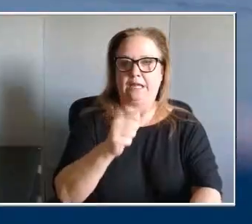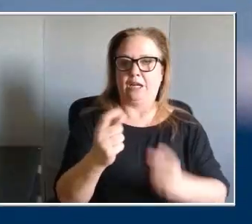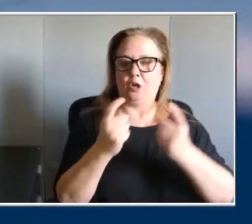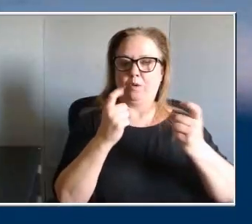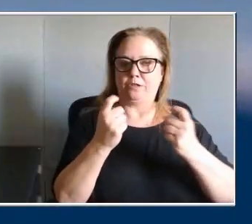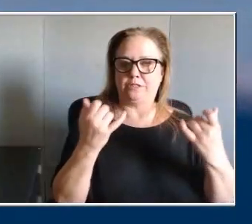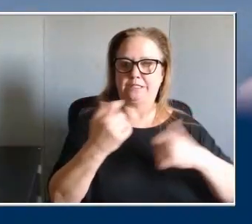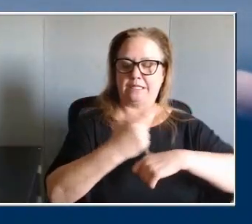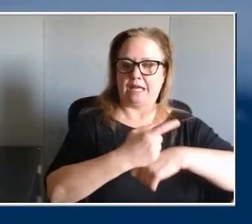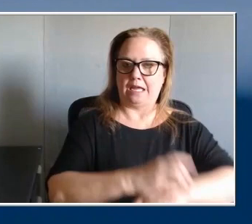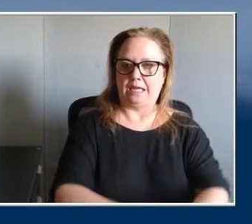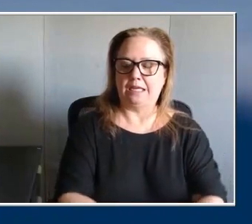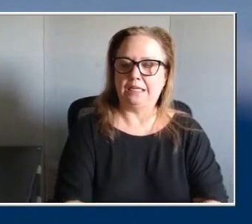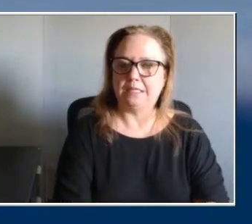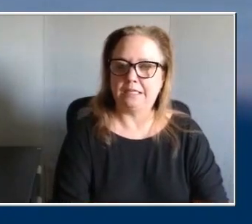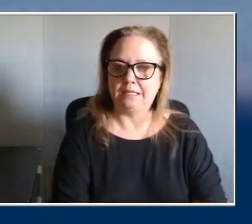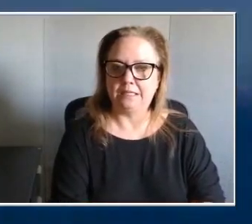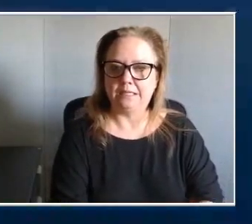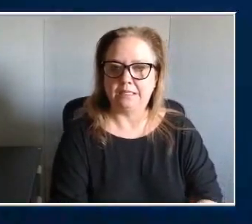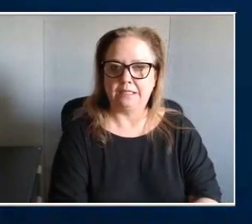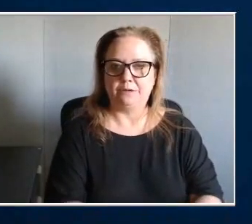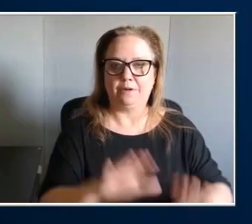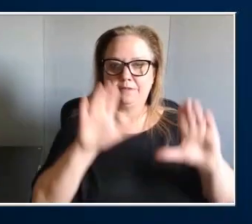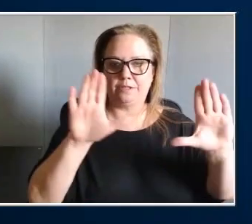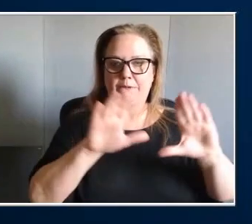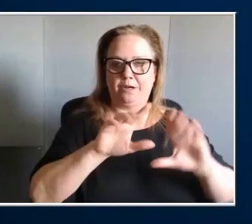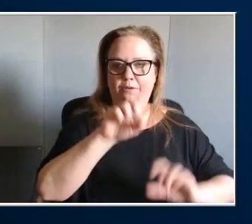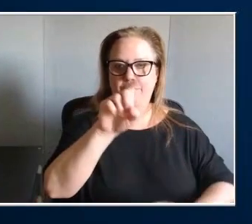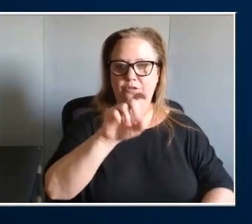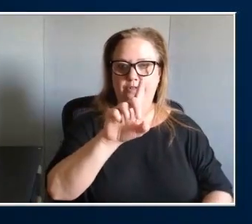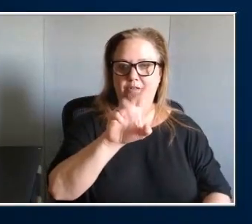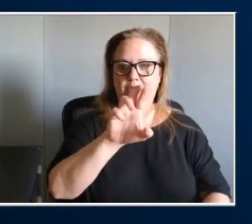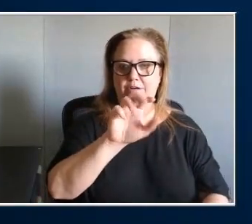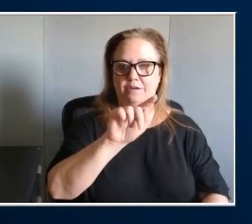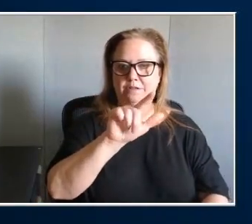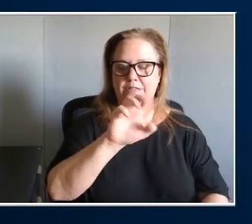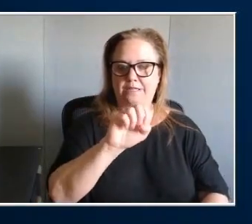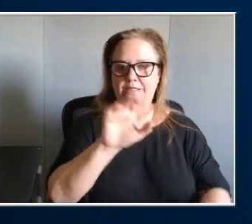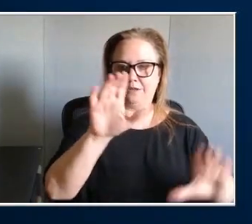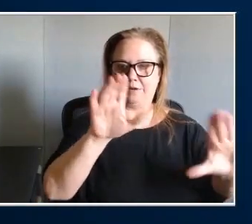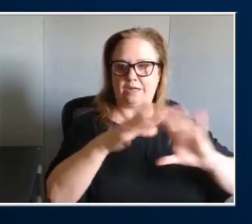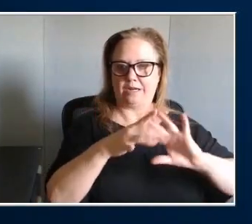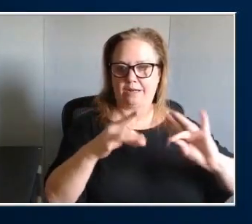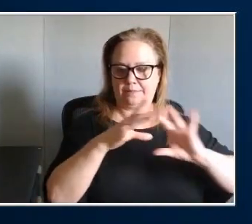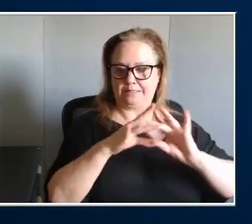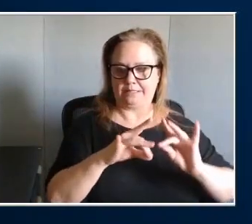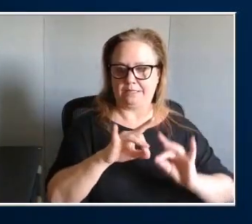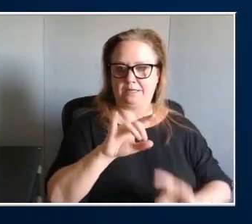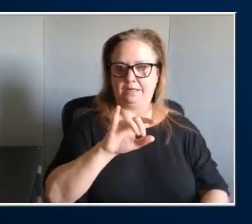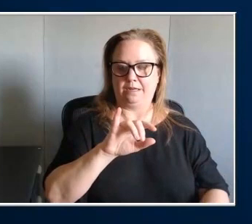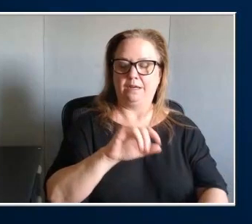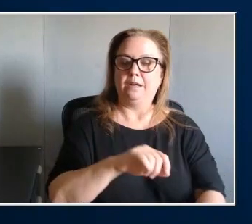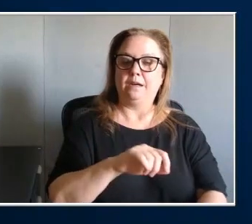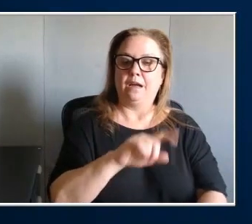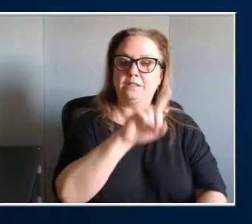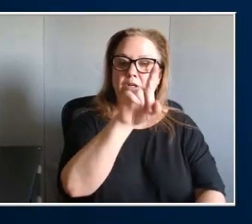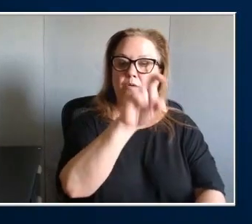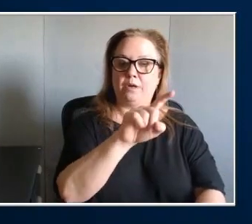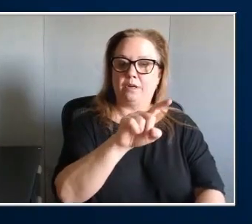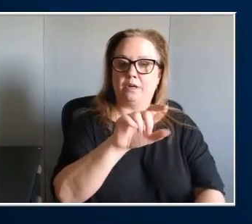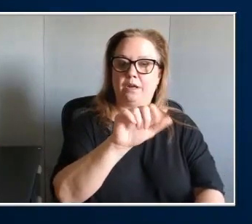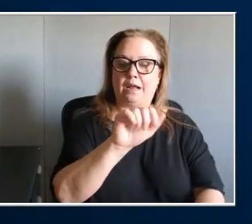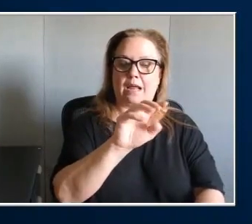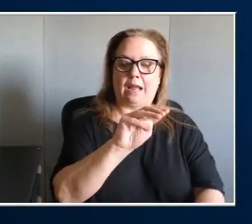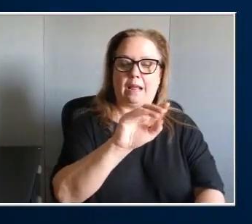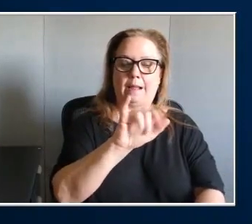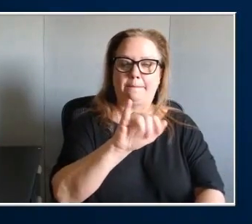today? We have so many great questions, Dr. Stites, and we have some great comments. So I want to start with Yen Liang, who has a question about amniotic